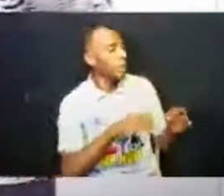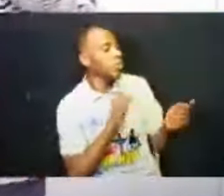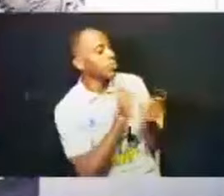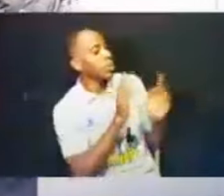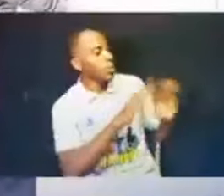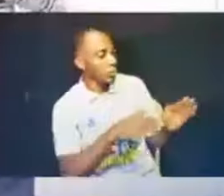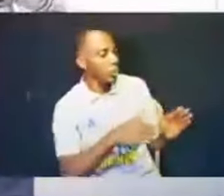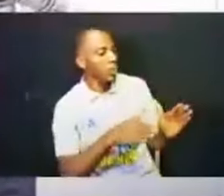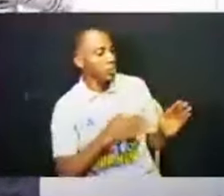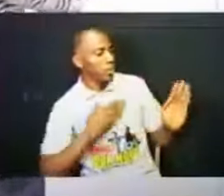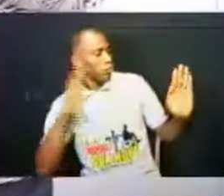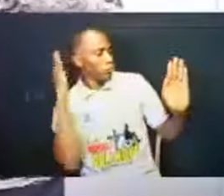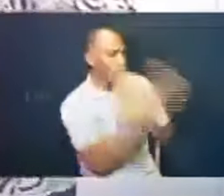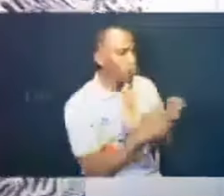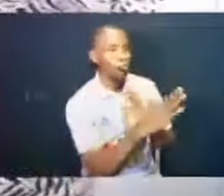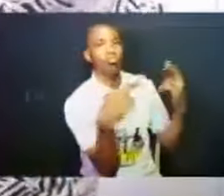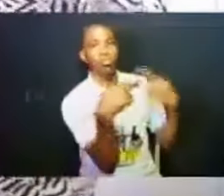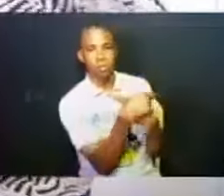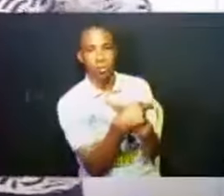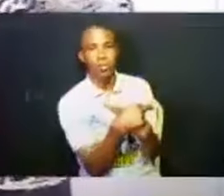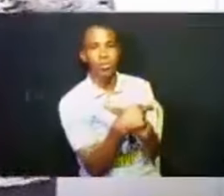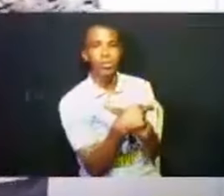and I went straight to her room.